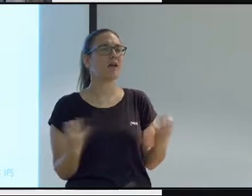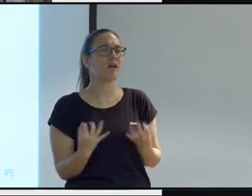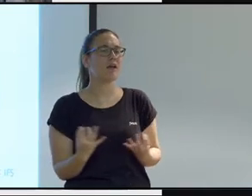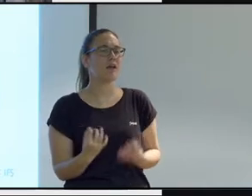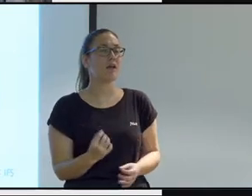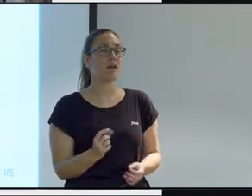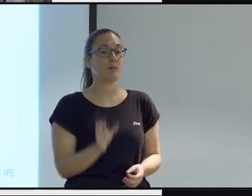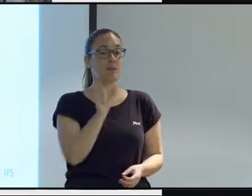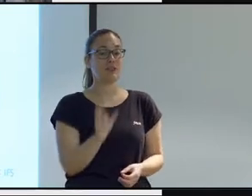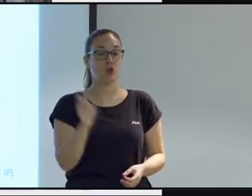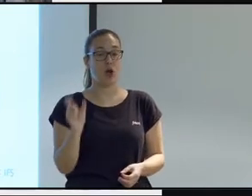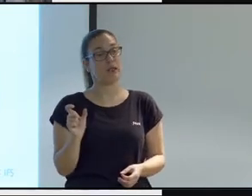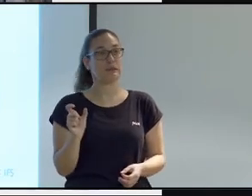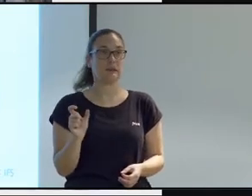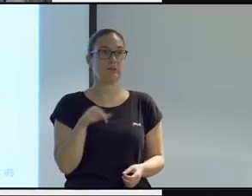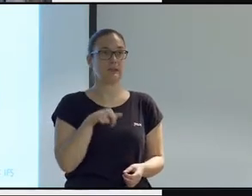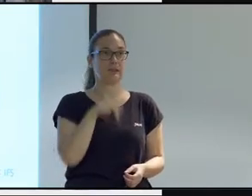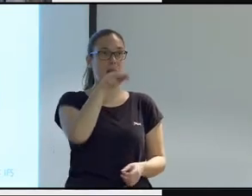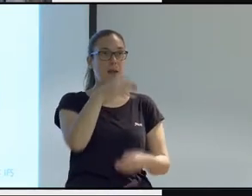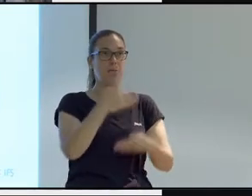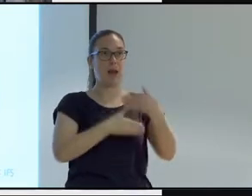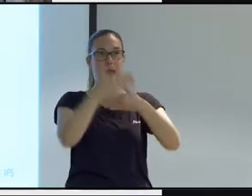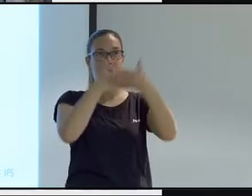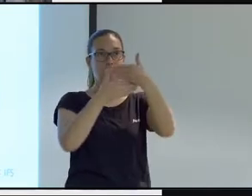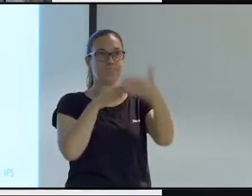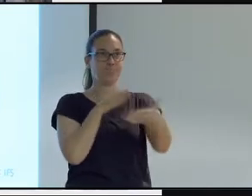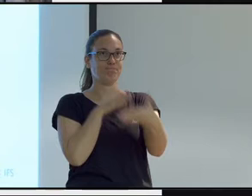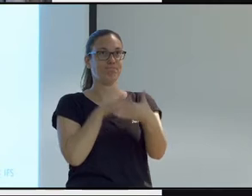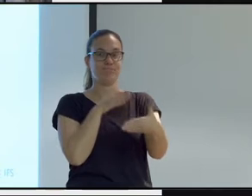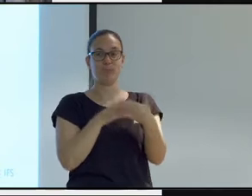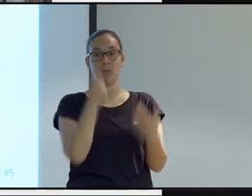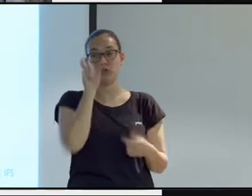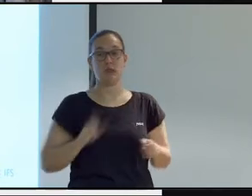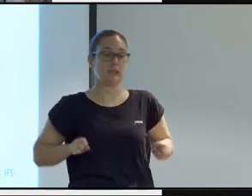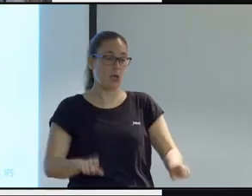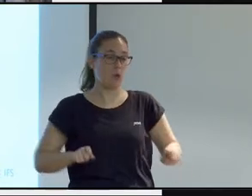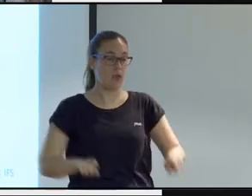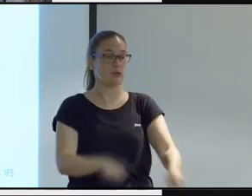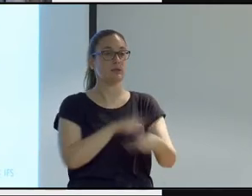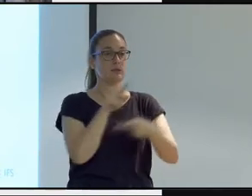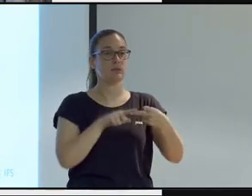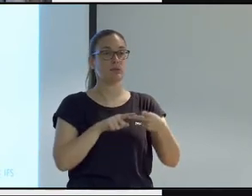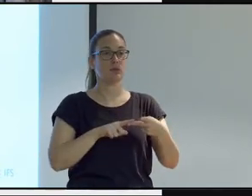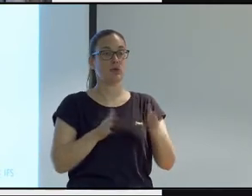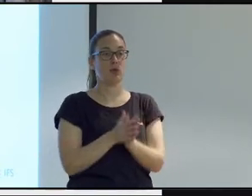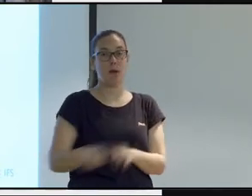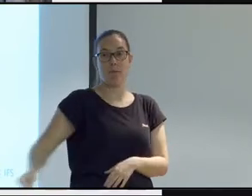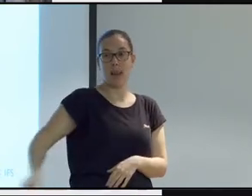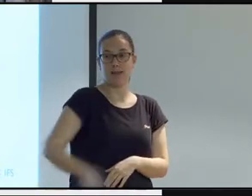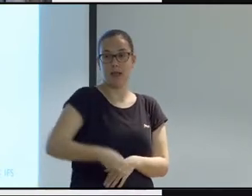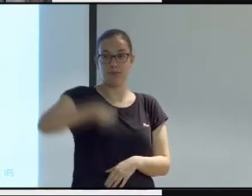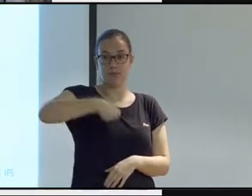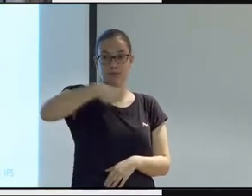side, we see people for whom these stairs is an architectural barrier. We have a person